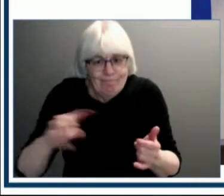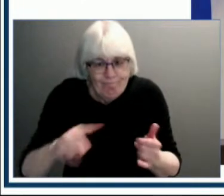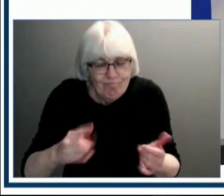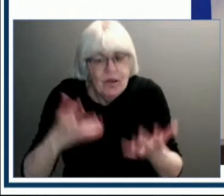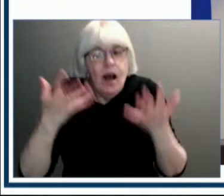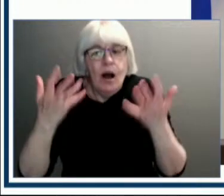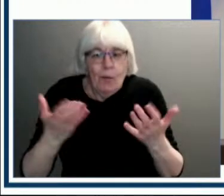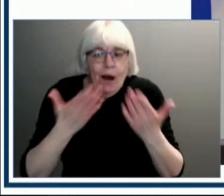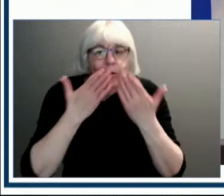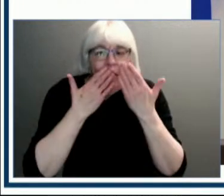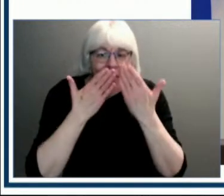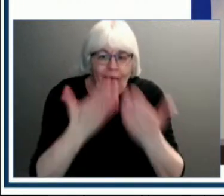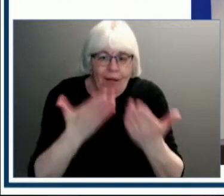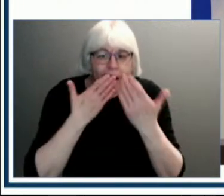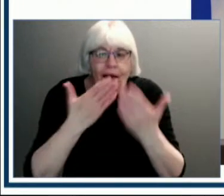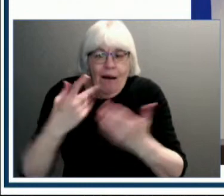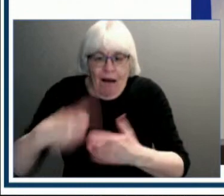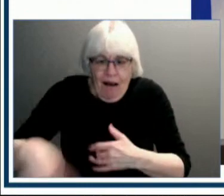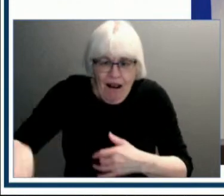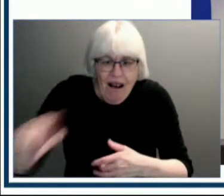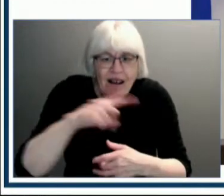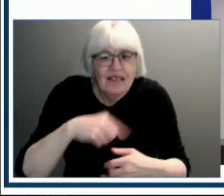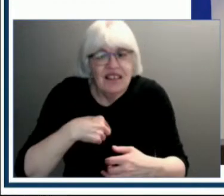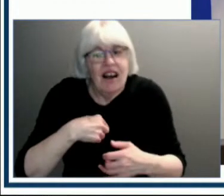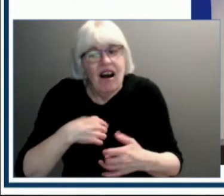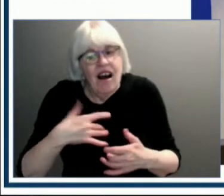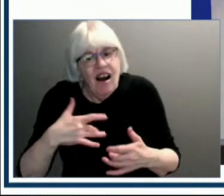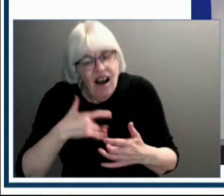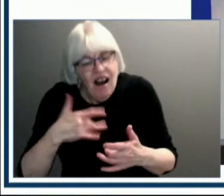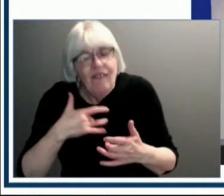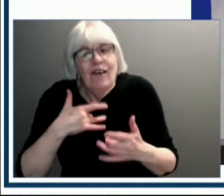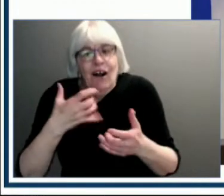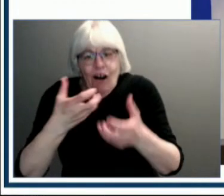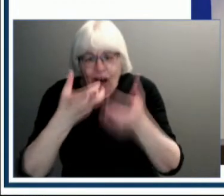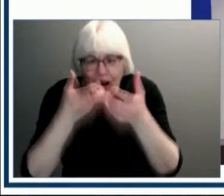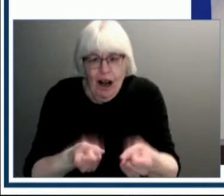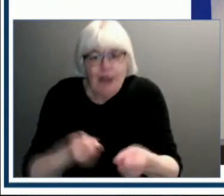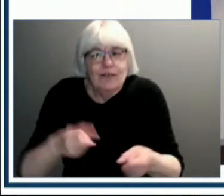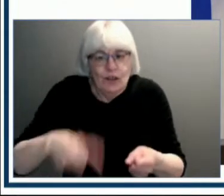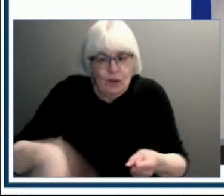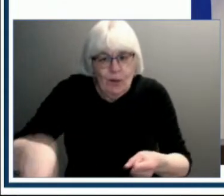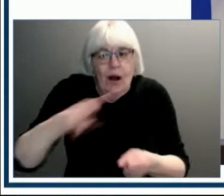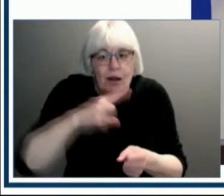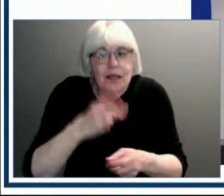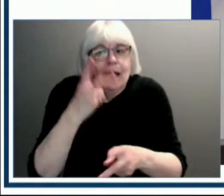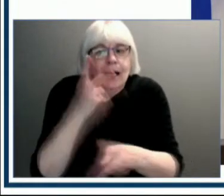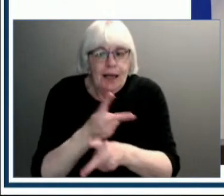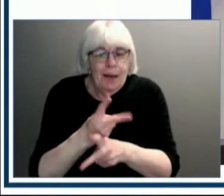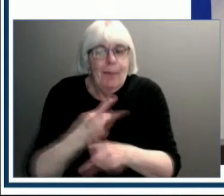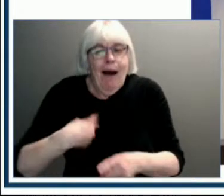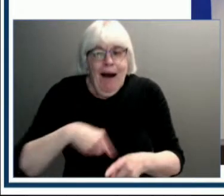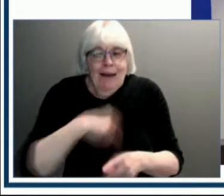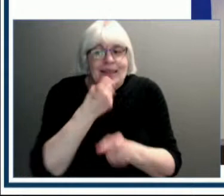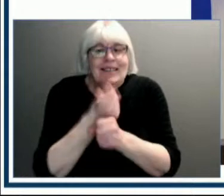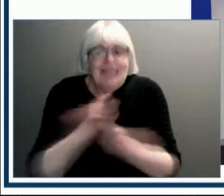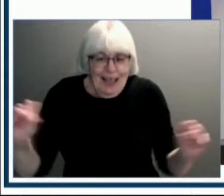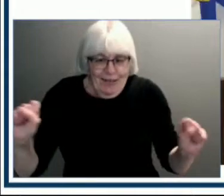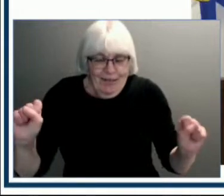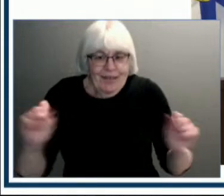great confidence in your ability to keep us all safe, and I know Nova Scotians do as well. So I thank you. Thanks, everyone.